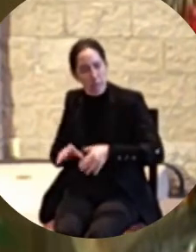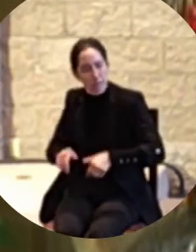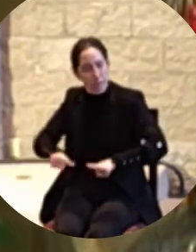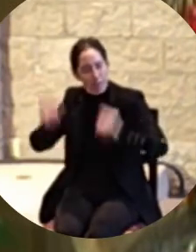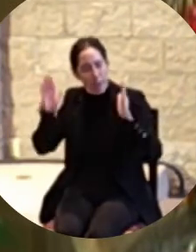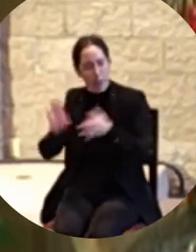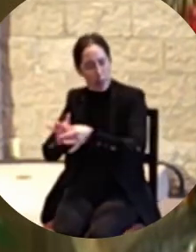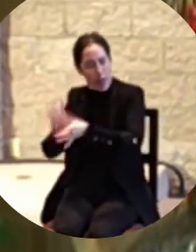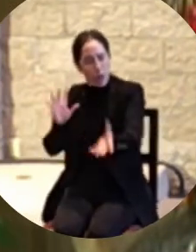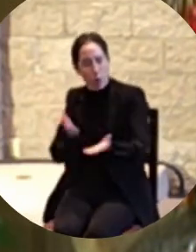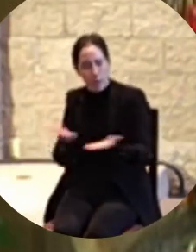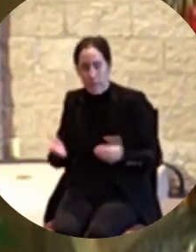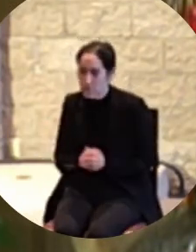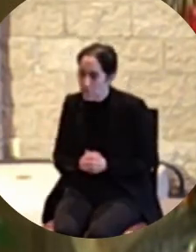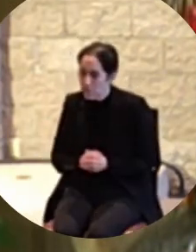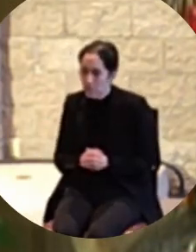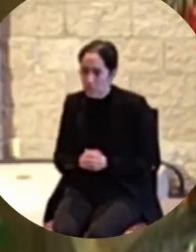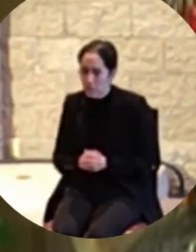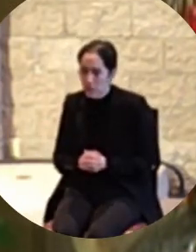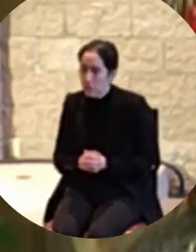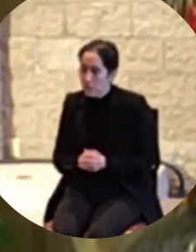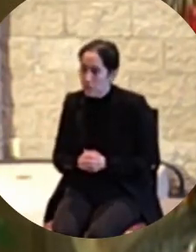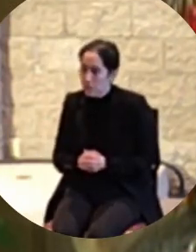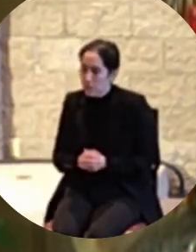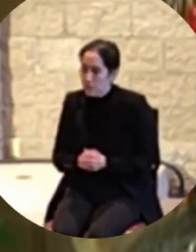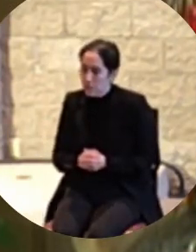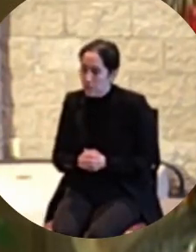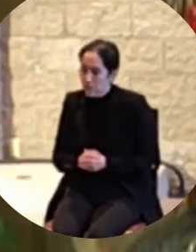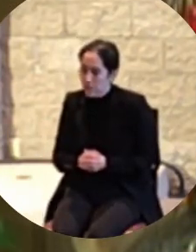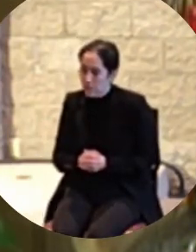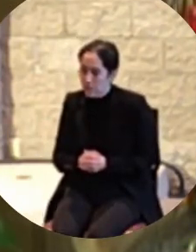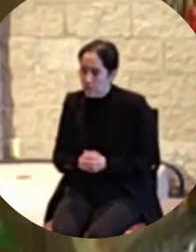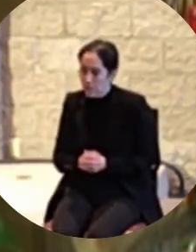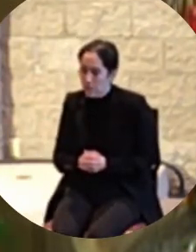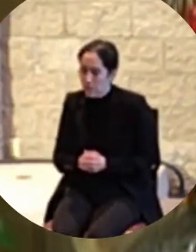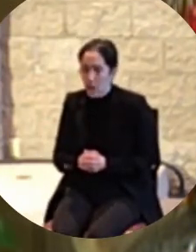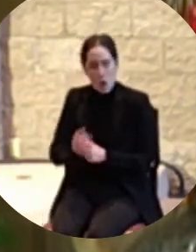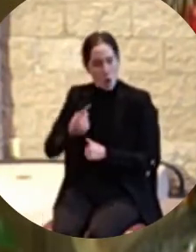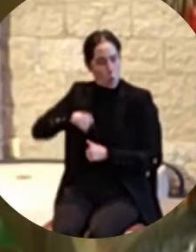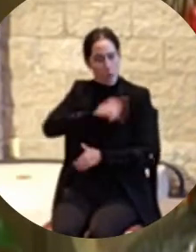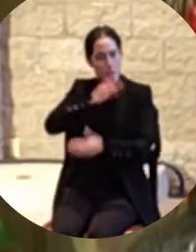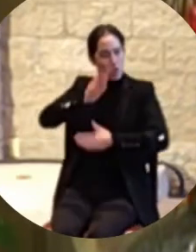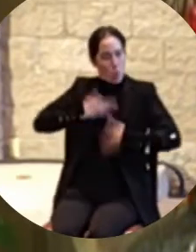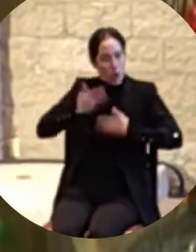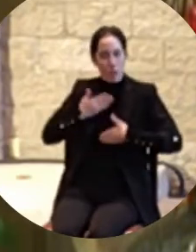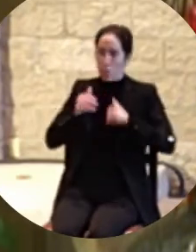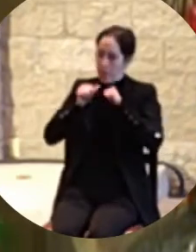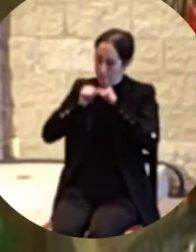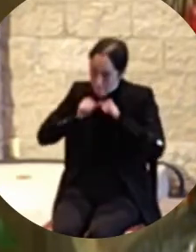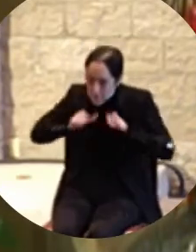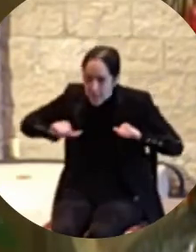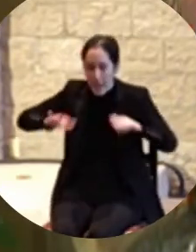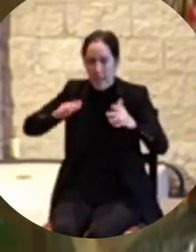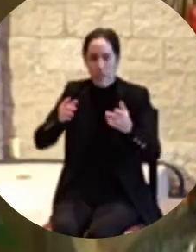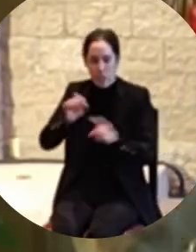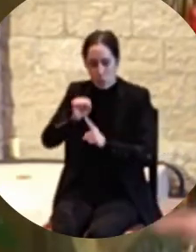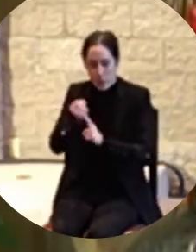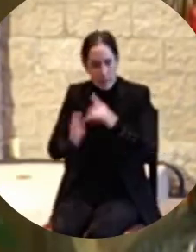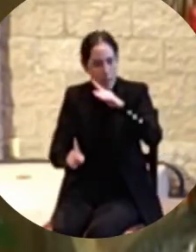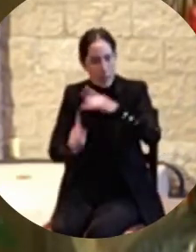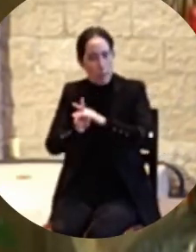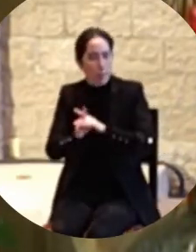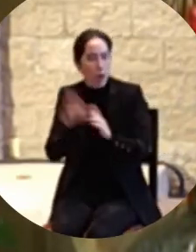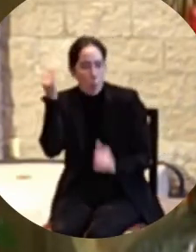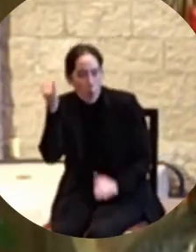up, there's something for us to do. We bless it and we are joyful that it came up so that we can see that we can go about changing